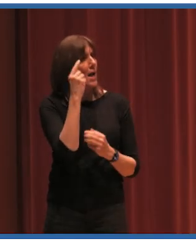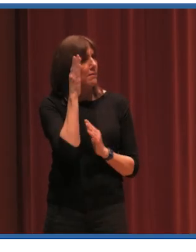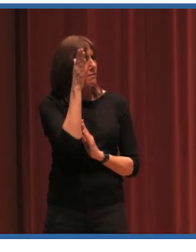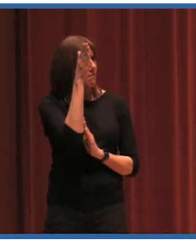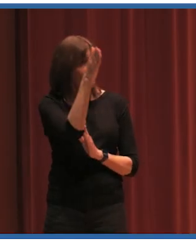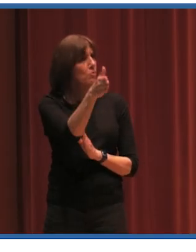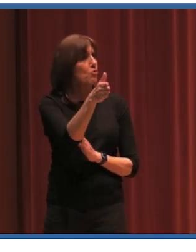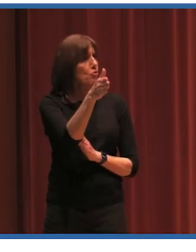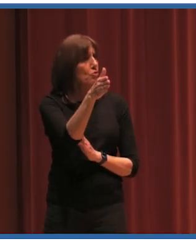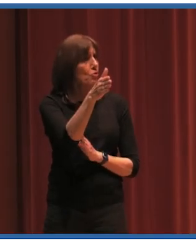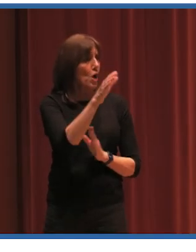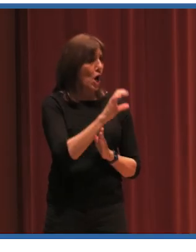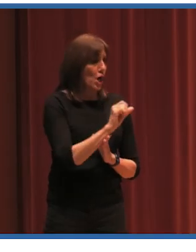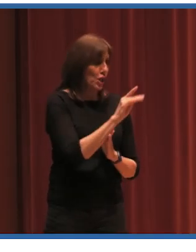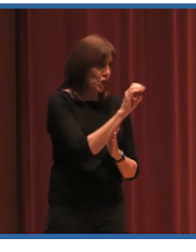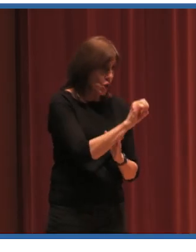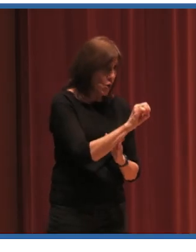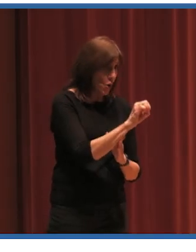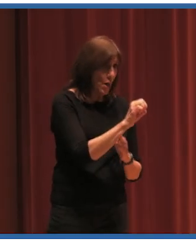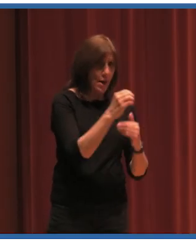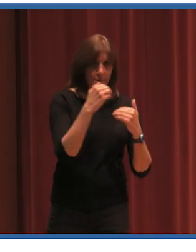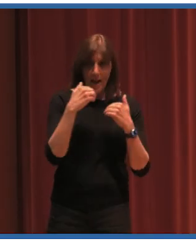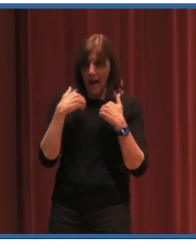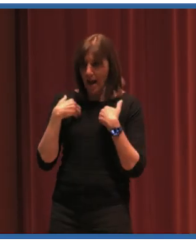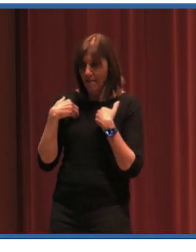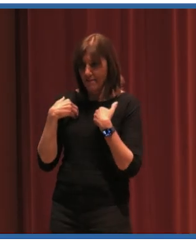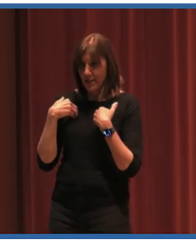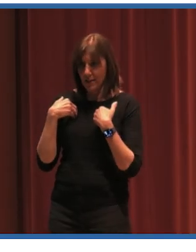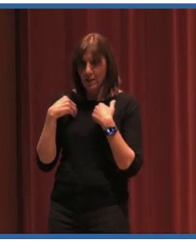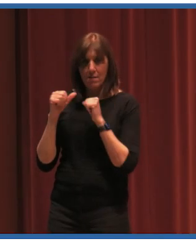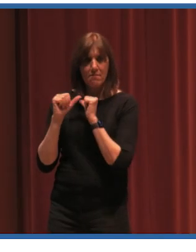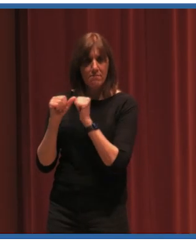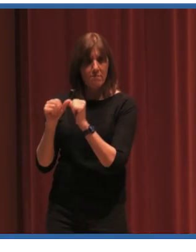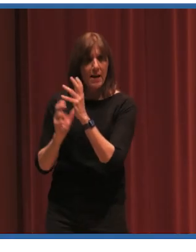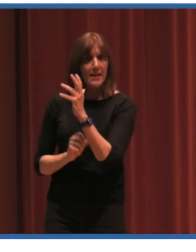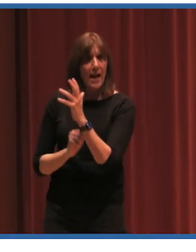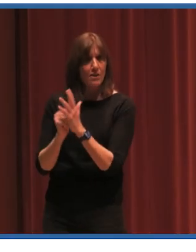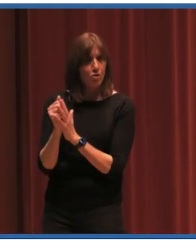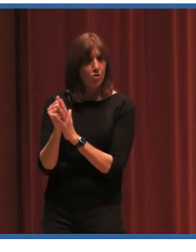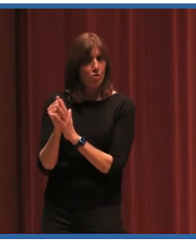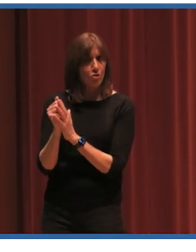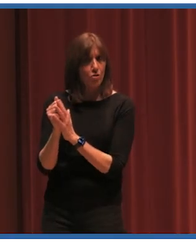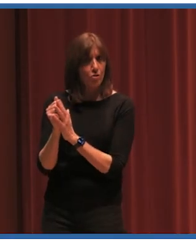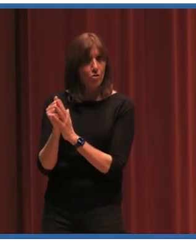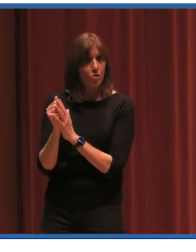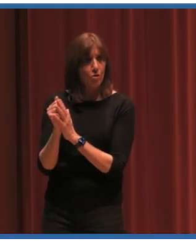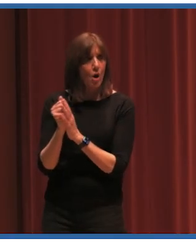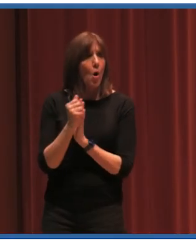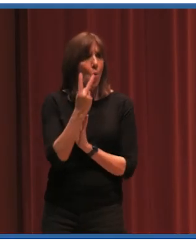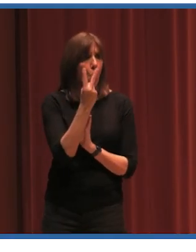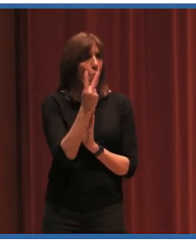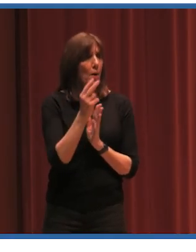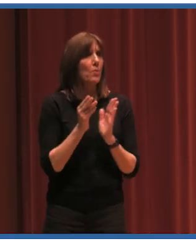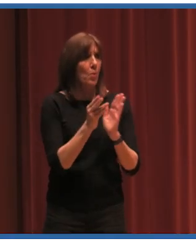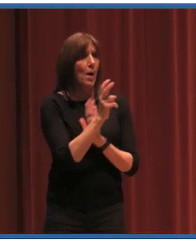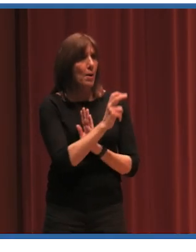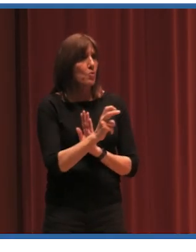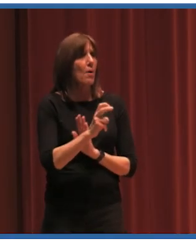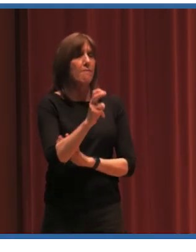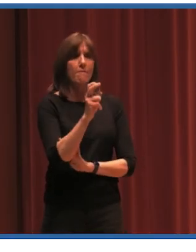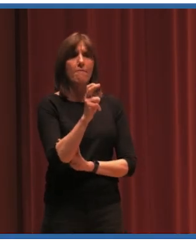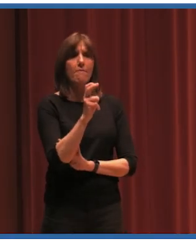being cured to having incurable cancer can be one CAT scan. So